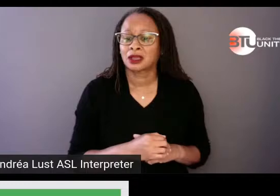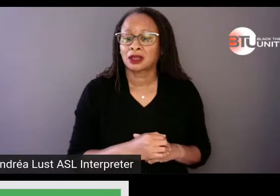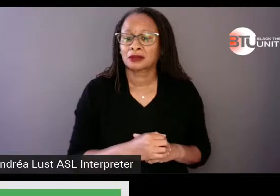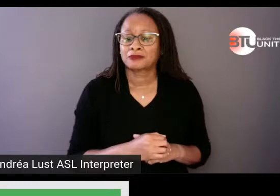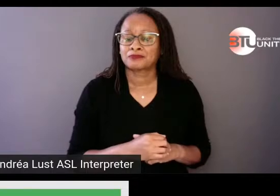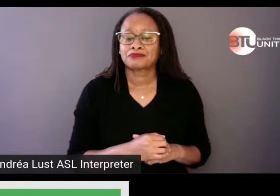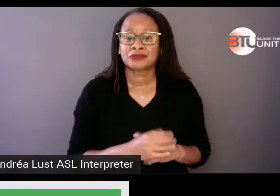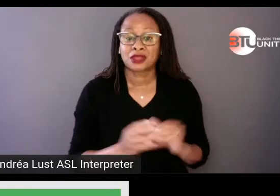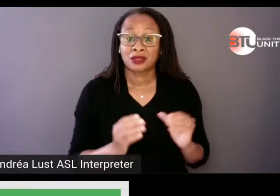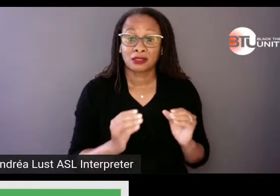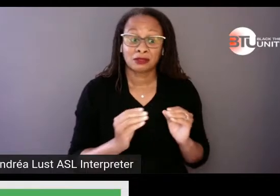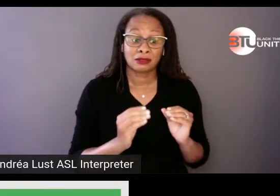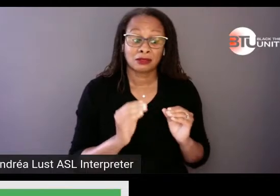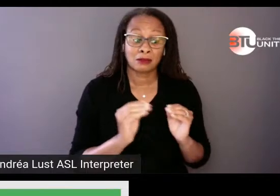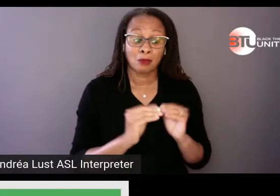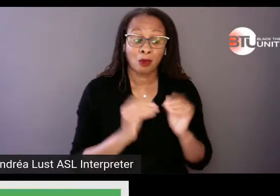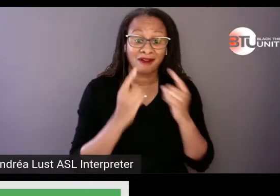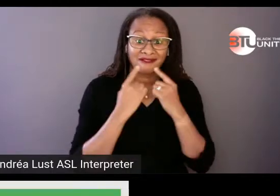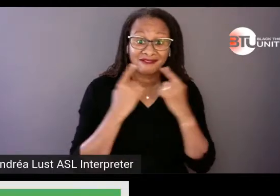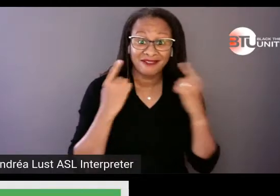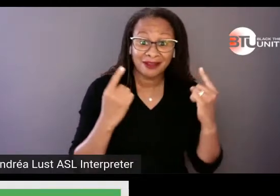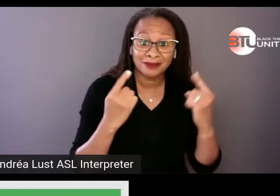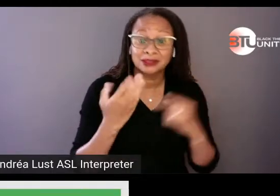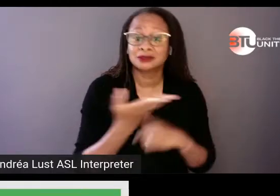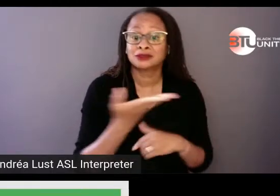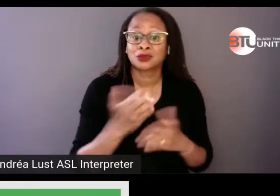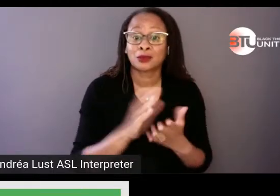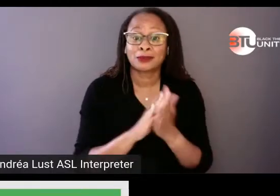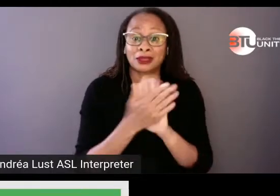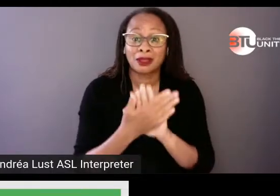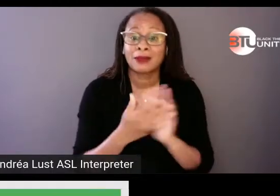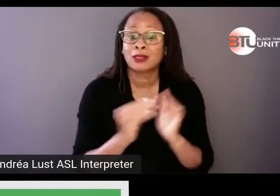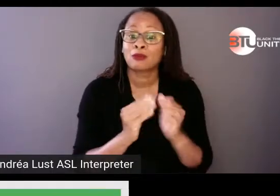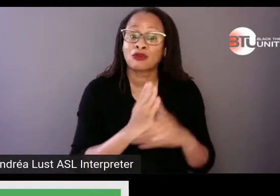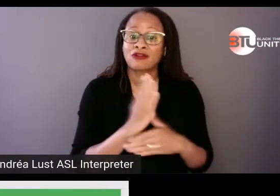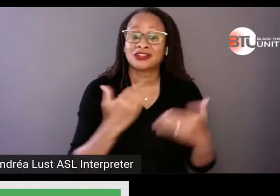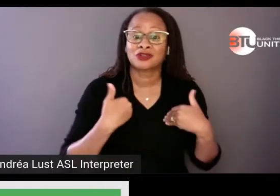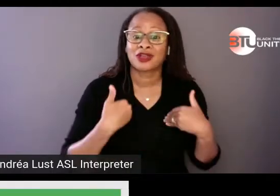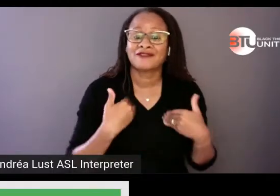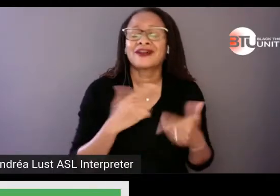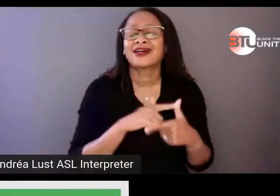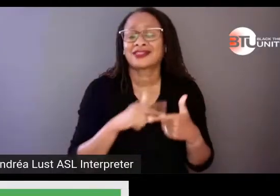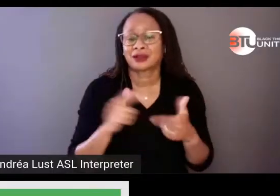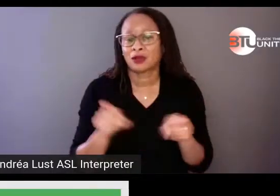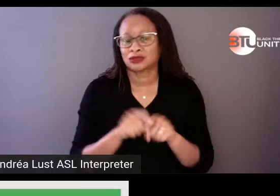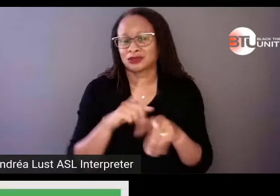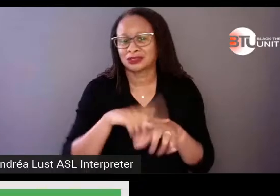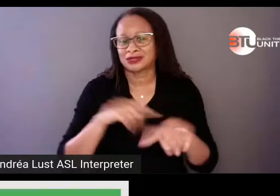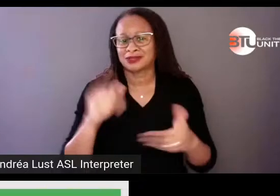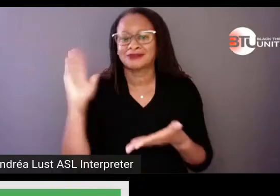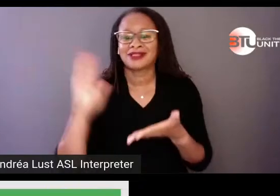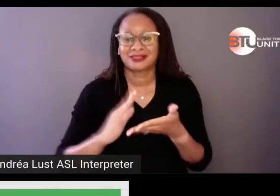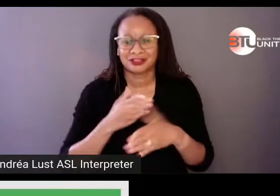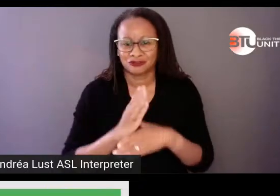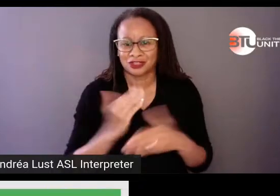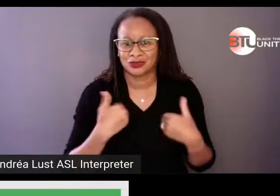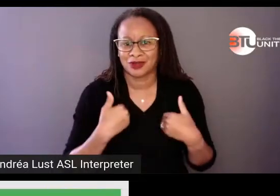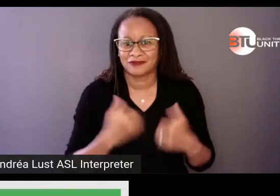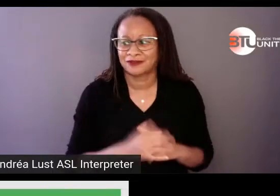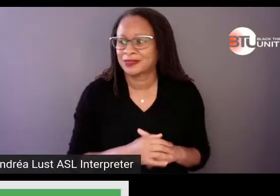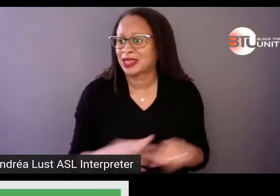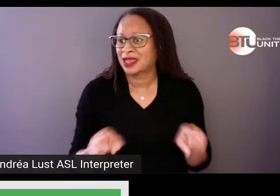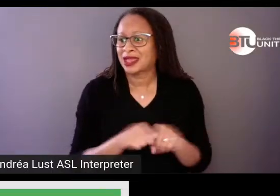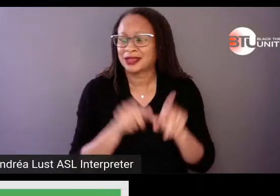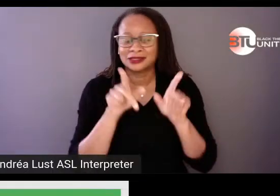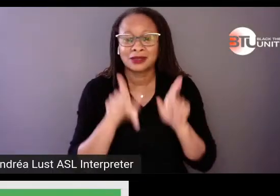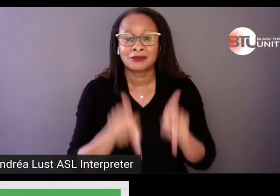the more well-known you become, the more rights you have and the less rights you have. As someone who is a